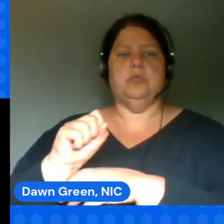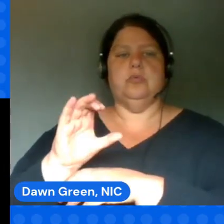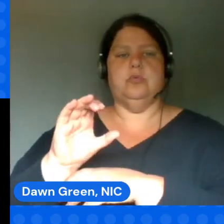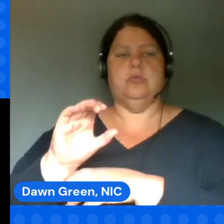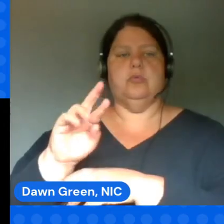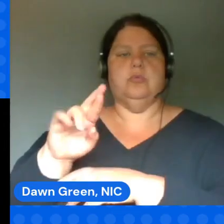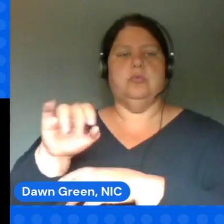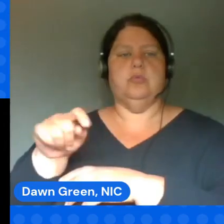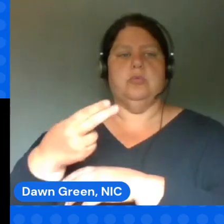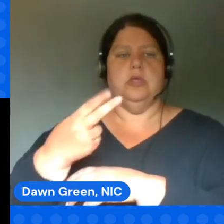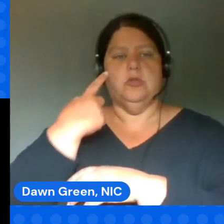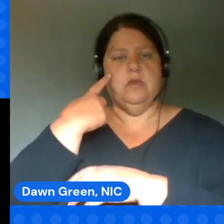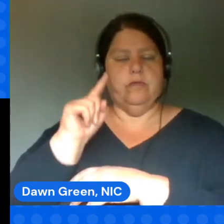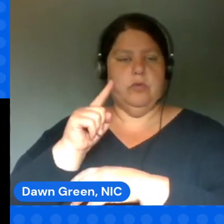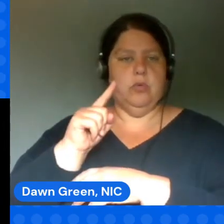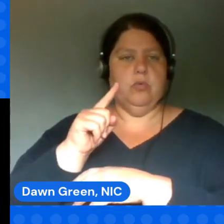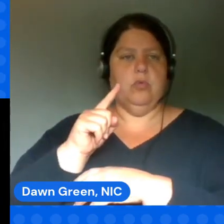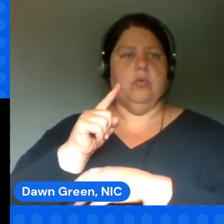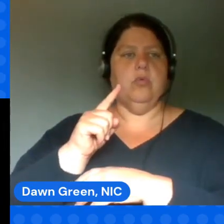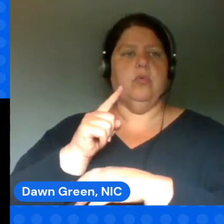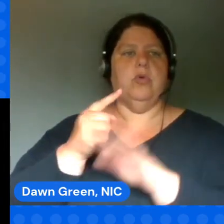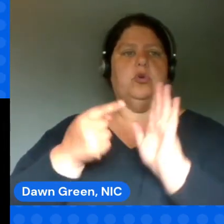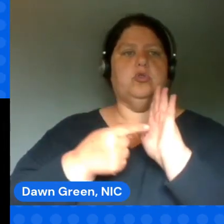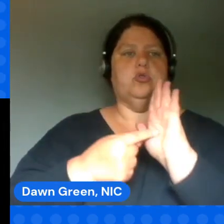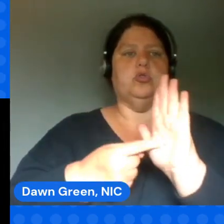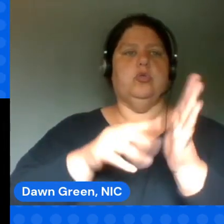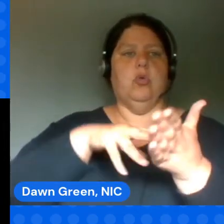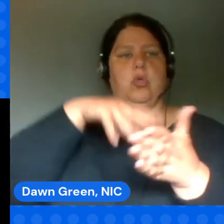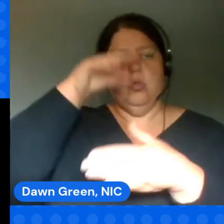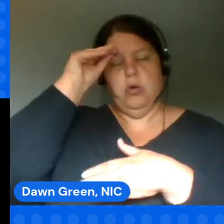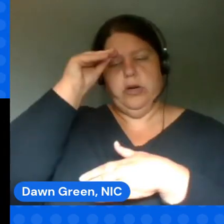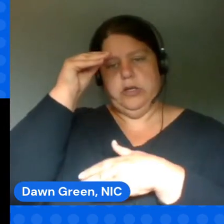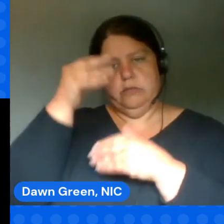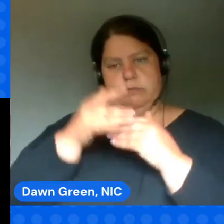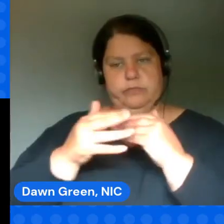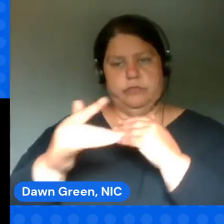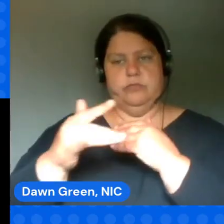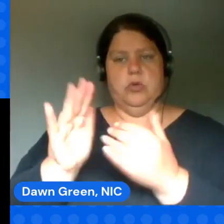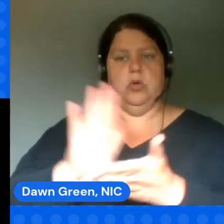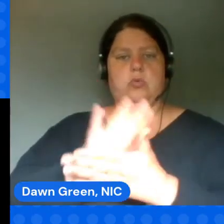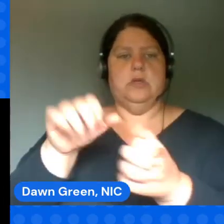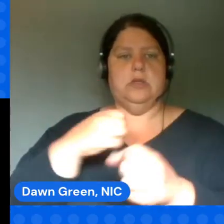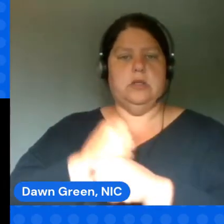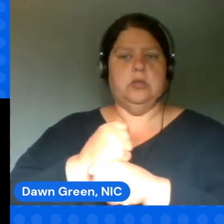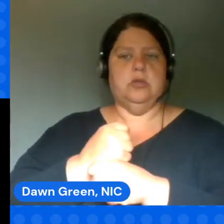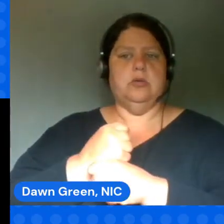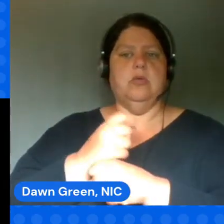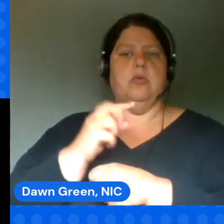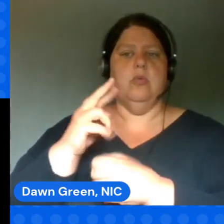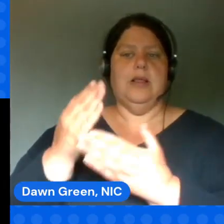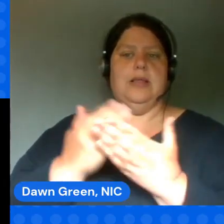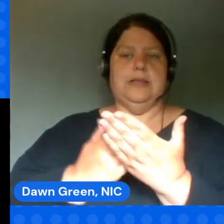students to be able to present their learning over the course of the school year or the course of a lesson.